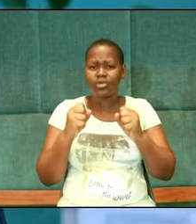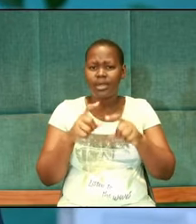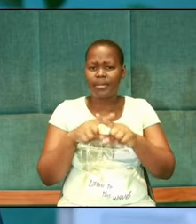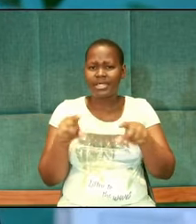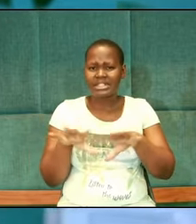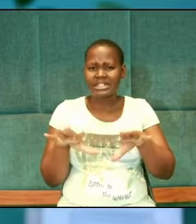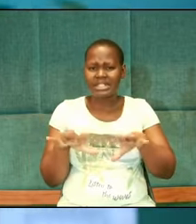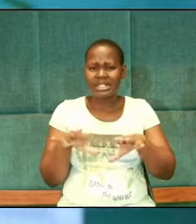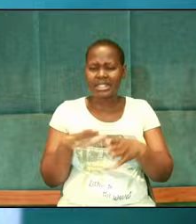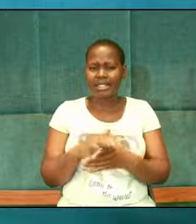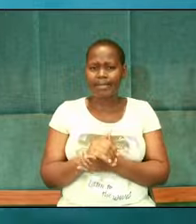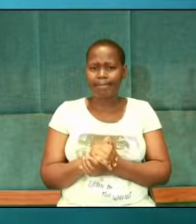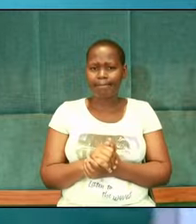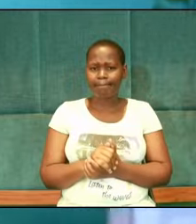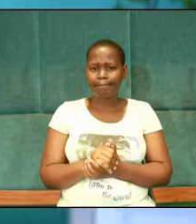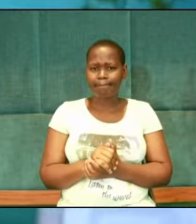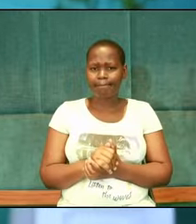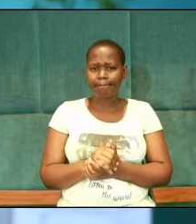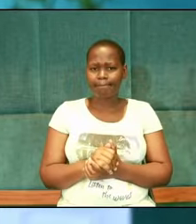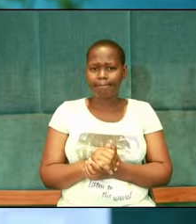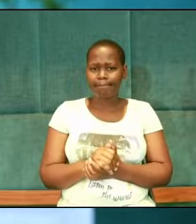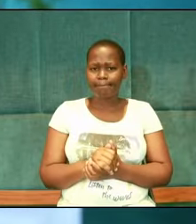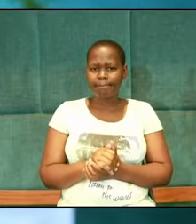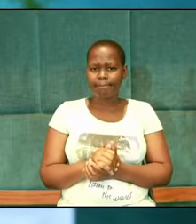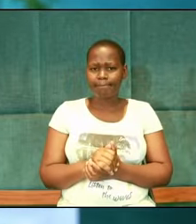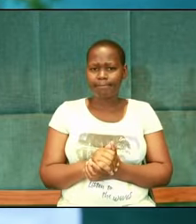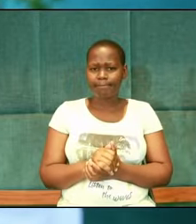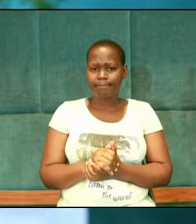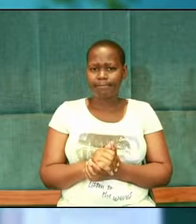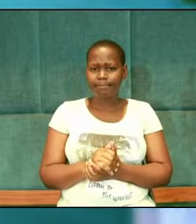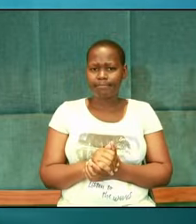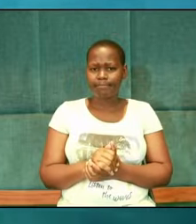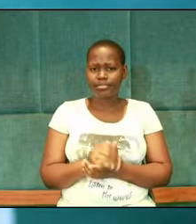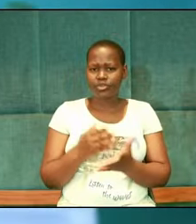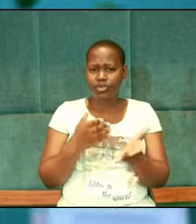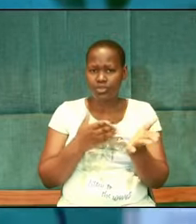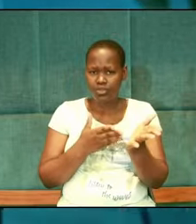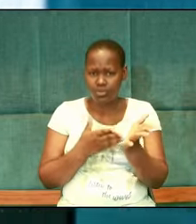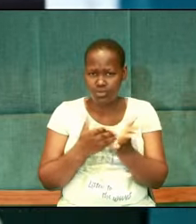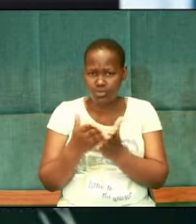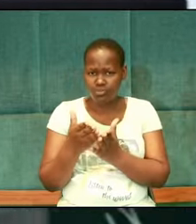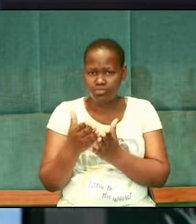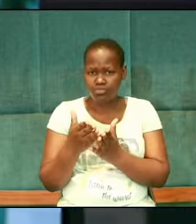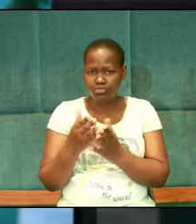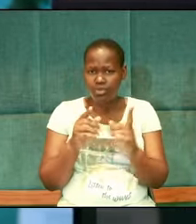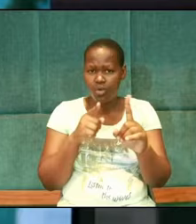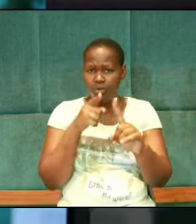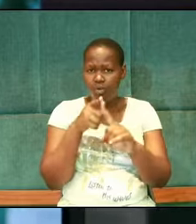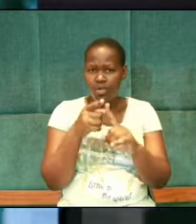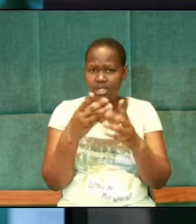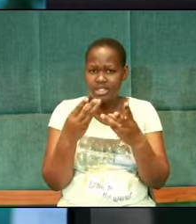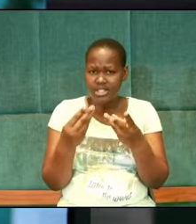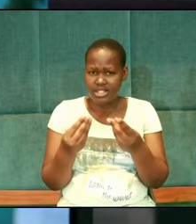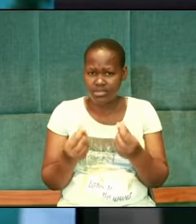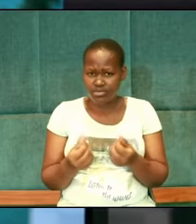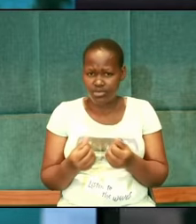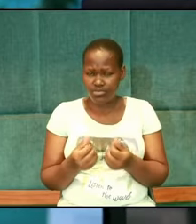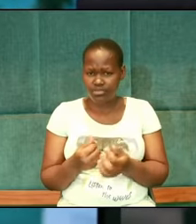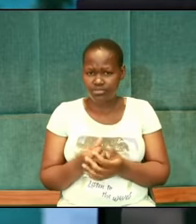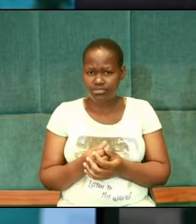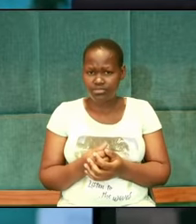shaky. The diagnosis through the word of God this evening is simple. They lack what?